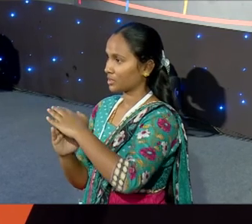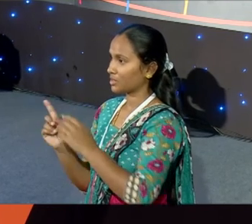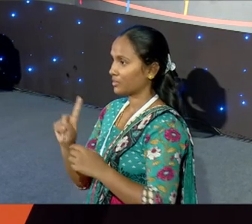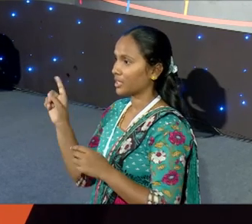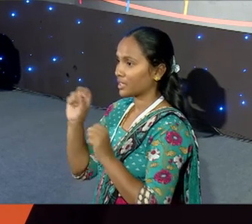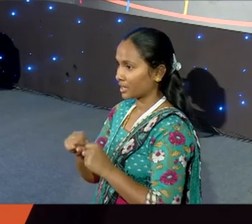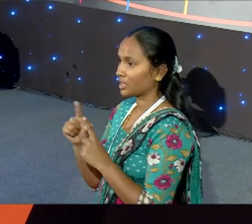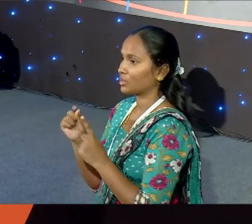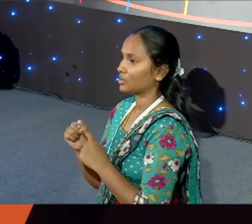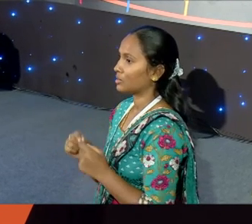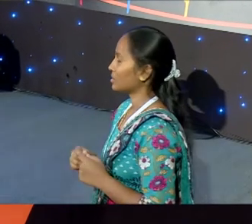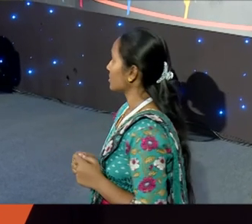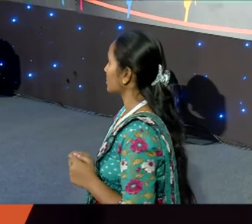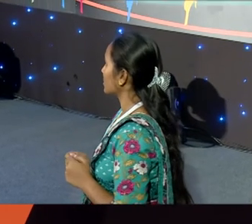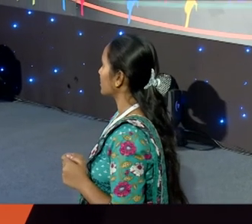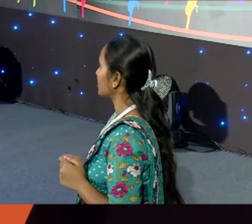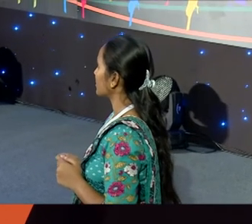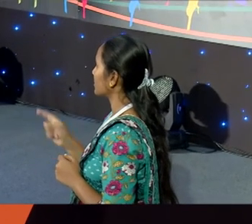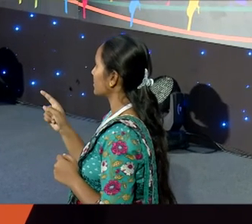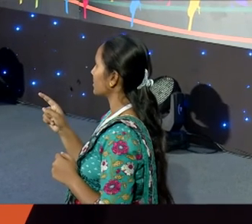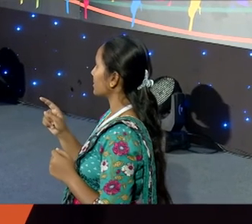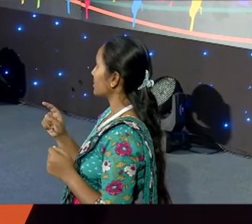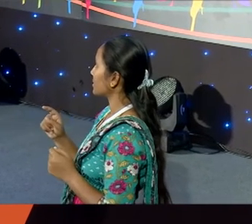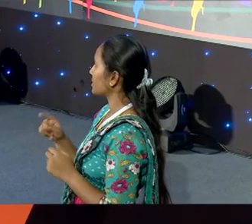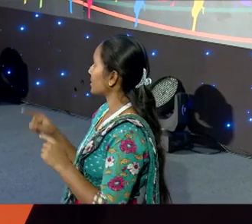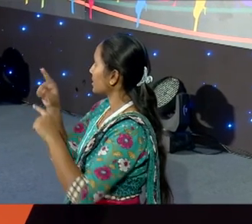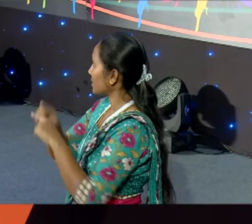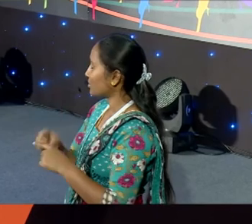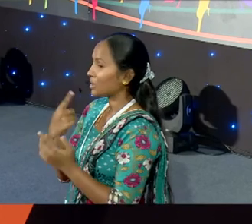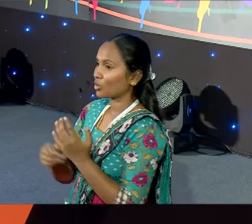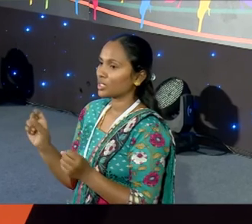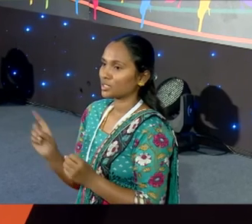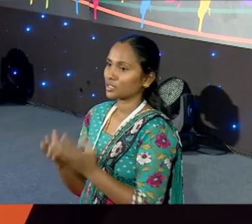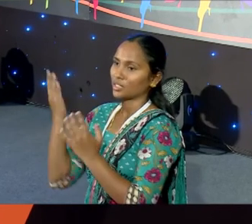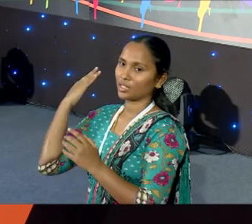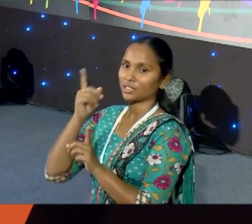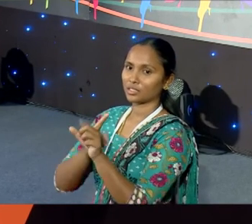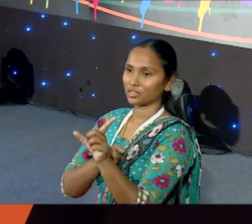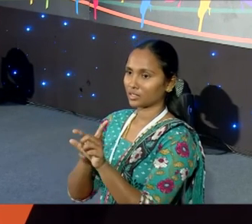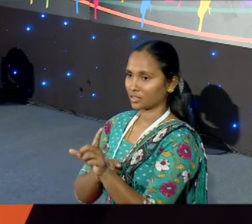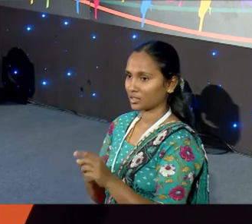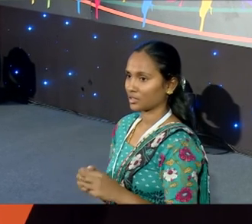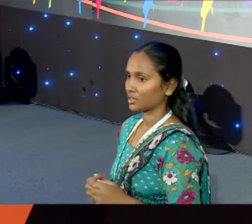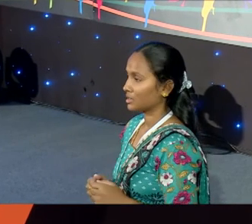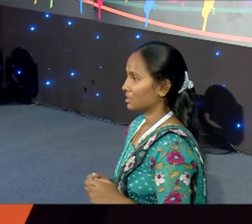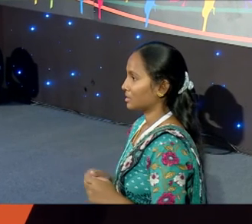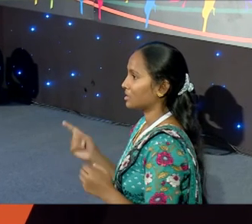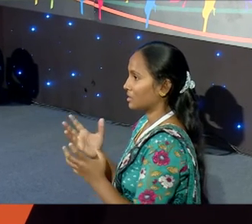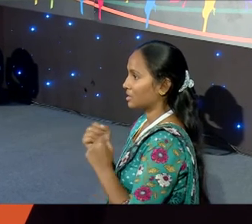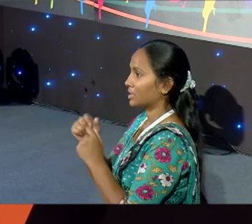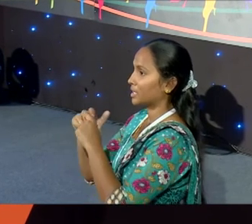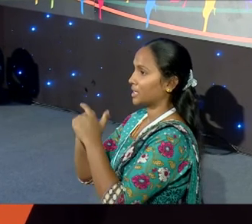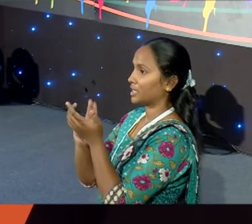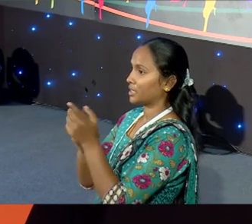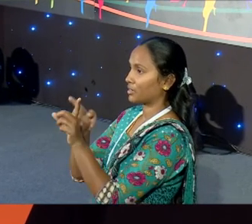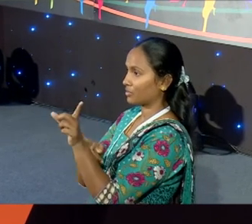biggest change, is the Nipman Foundation Equal Opportunity Awards that I started last year. And we've managed getting in ENY as an audit partner.